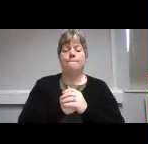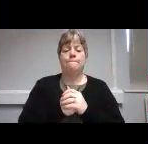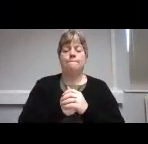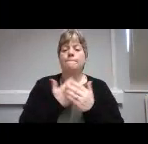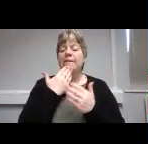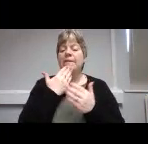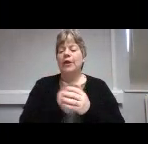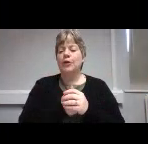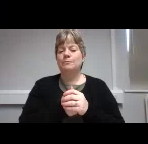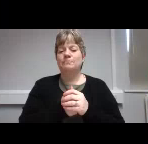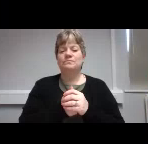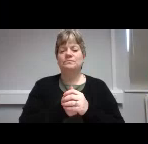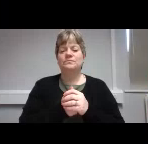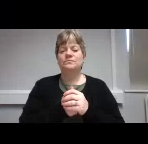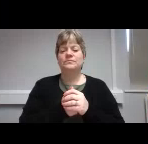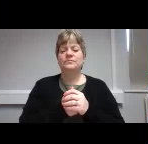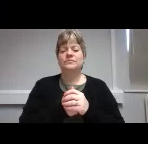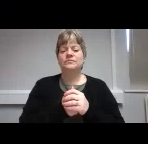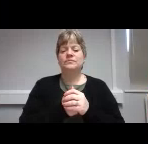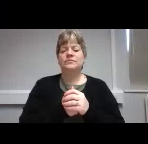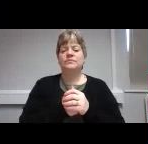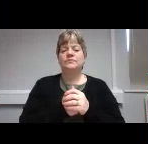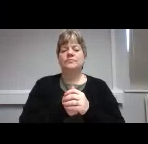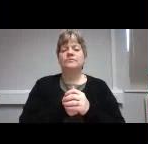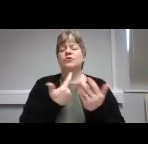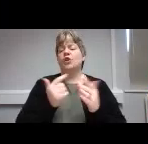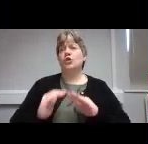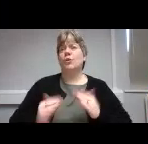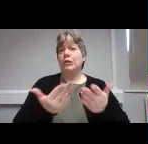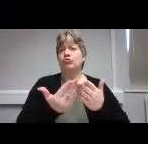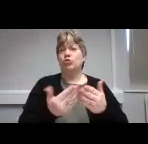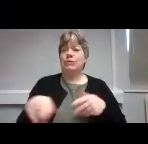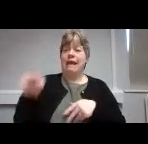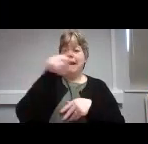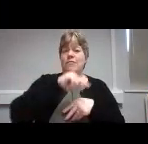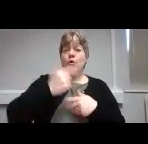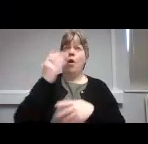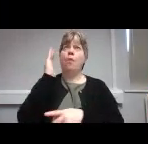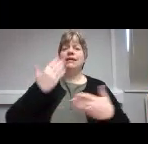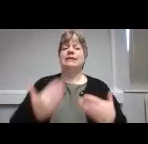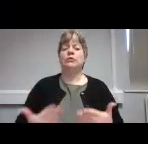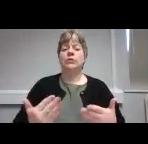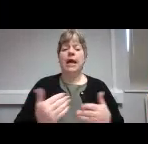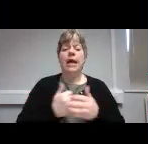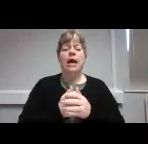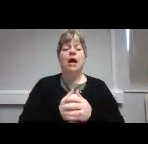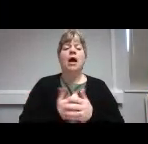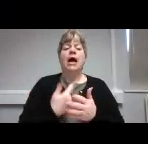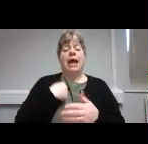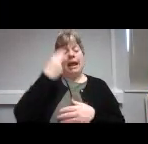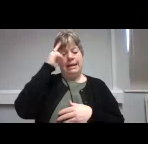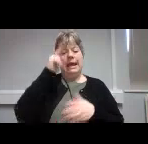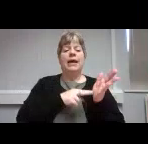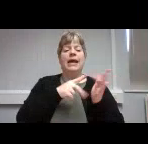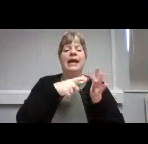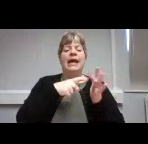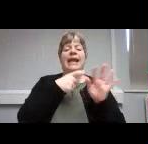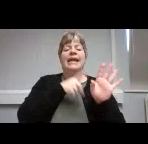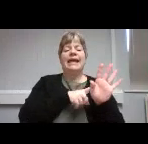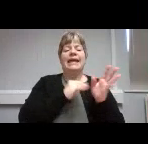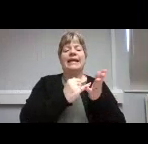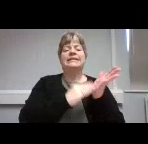Thank you. Next slide. So just to introduce everyone who's presenting today. So as Lee said, my name is Nikki Smith. I'm the